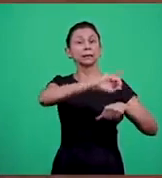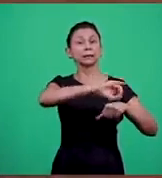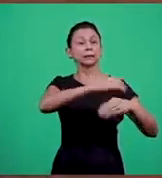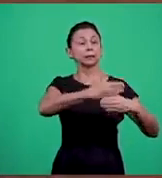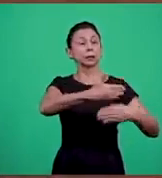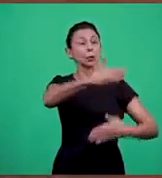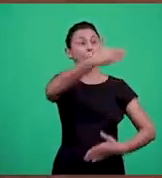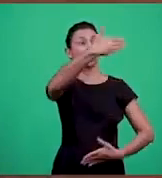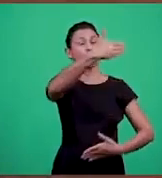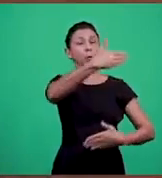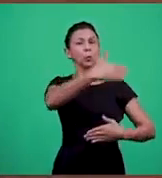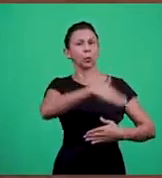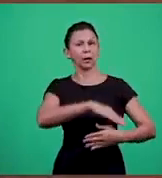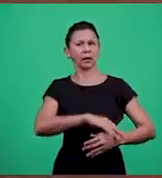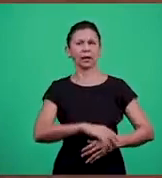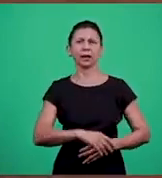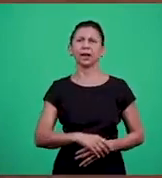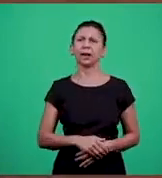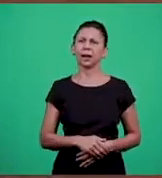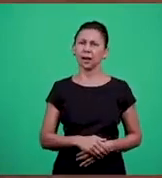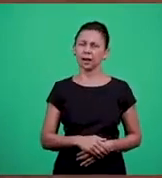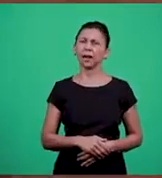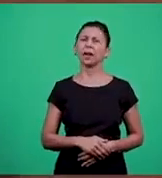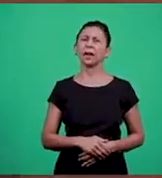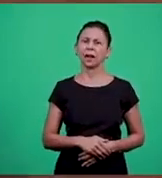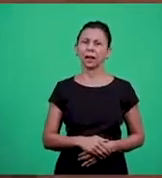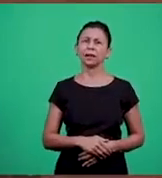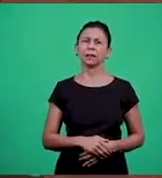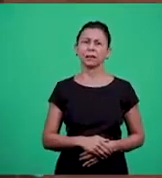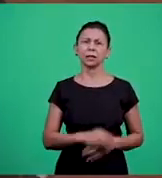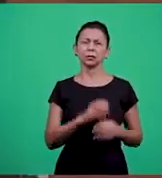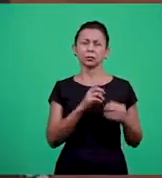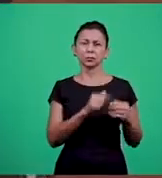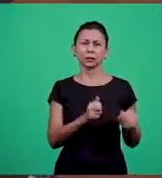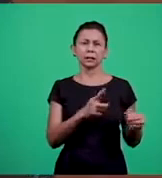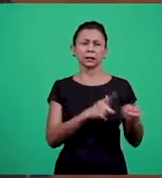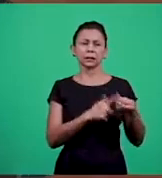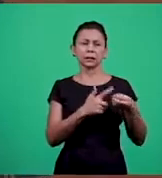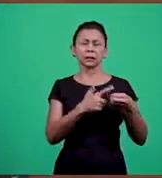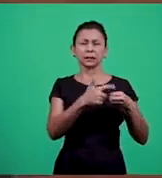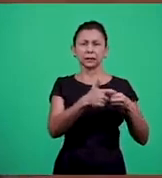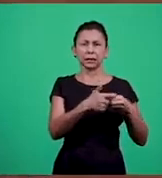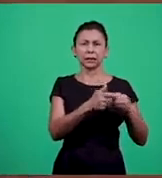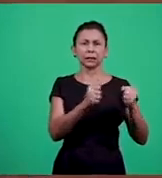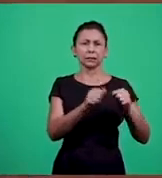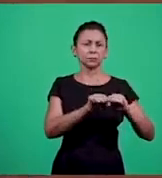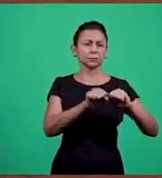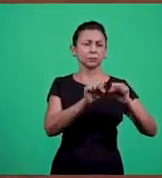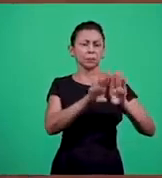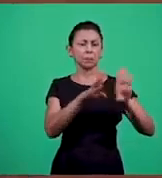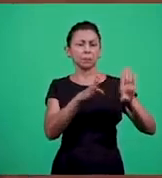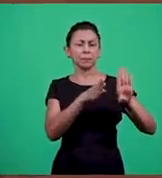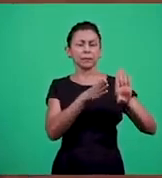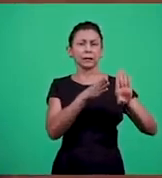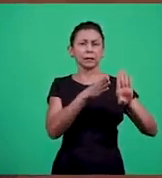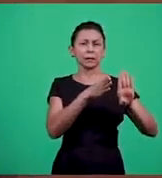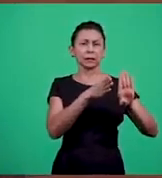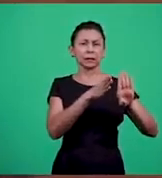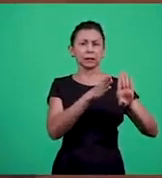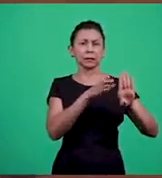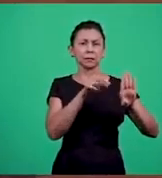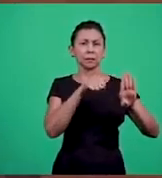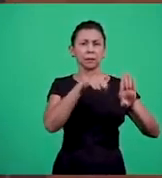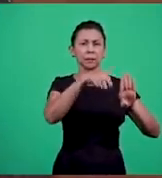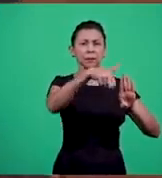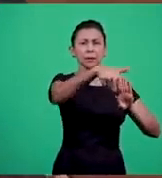build a house on these walls. And Rahab's house was like that, right on top of the wall. And